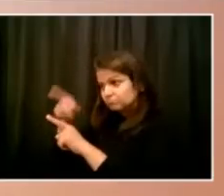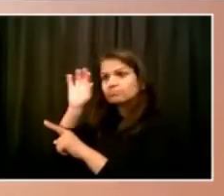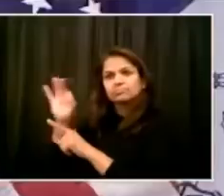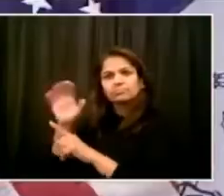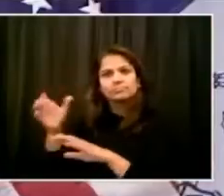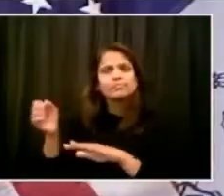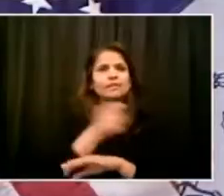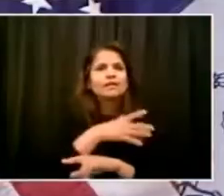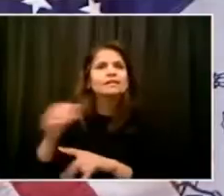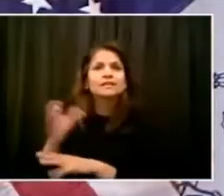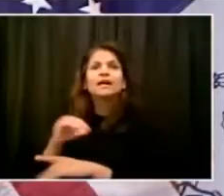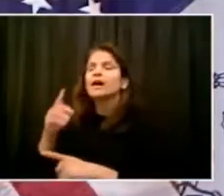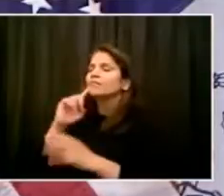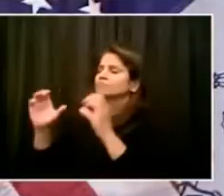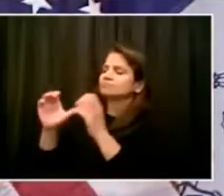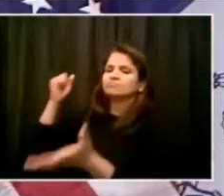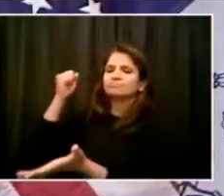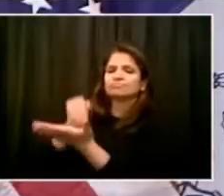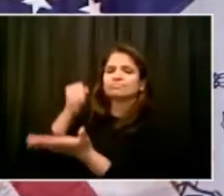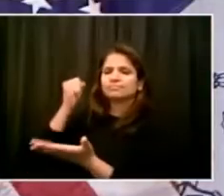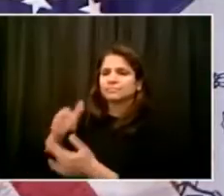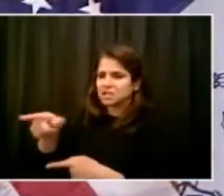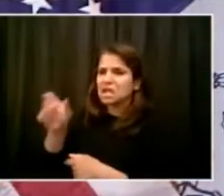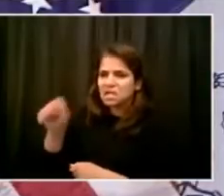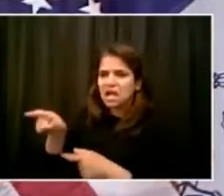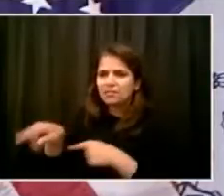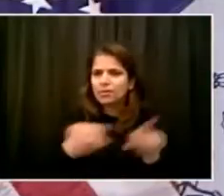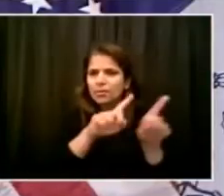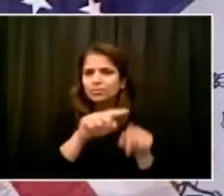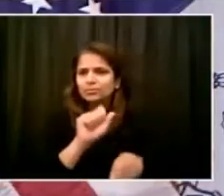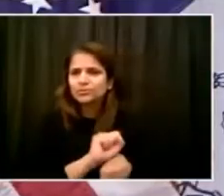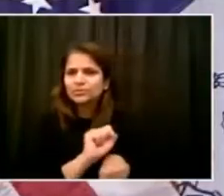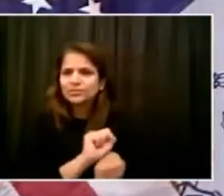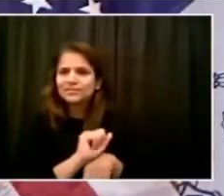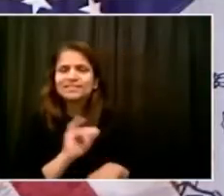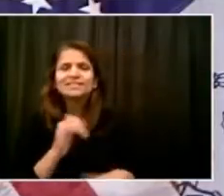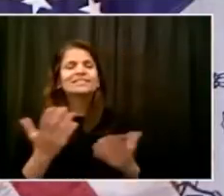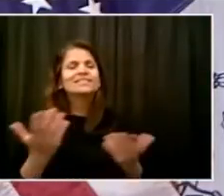Doctor. Okay. Next, we have Julia from the Post.